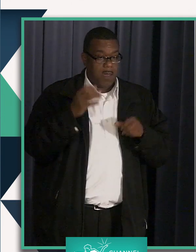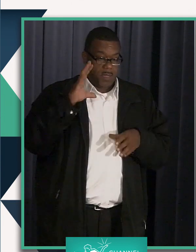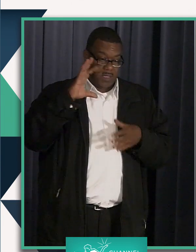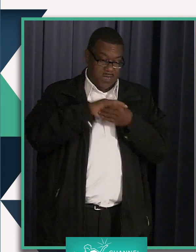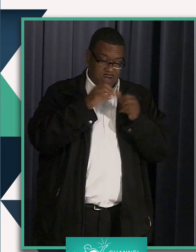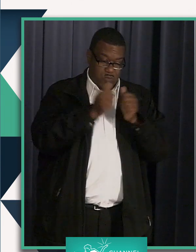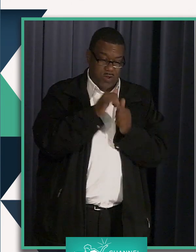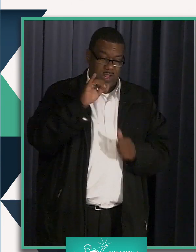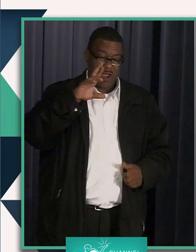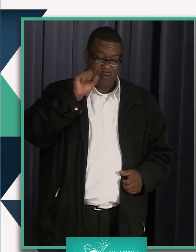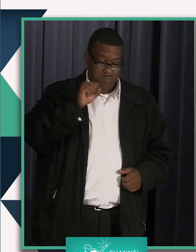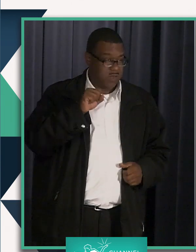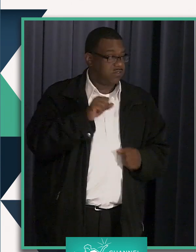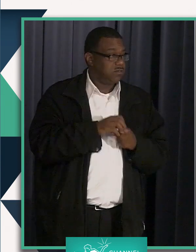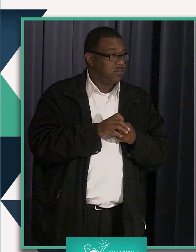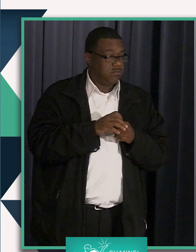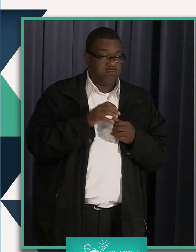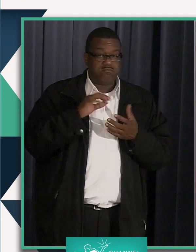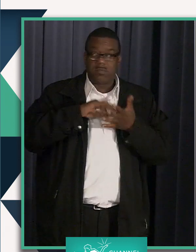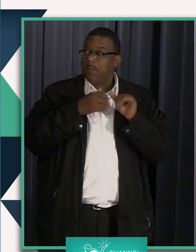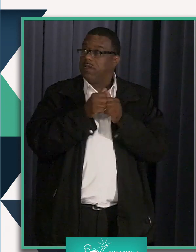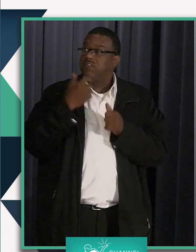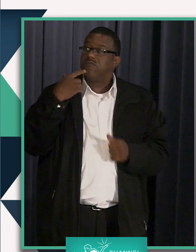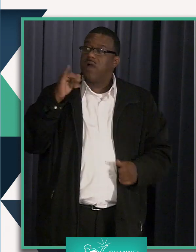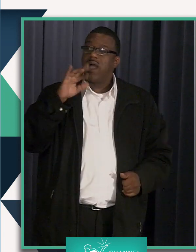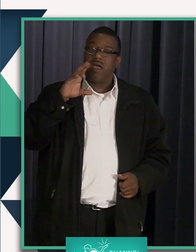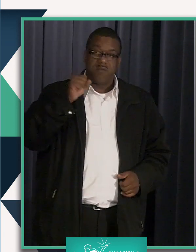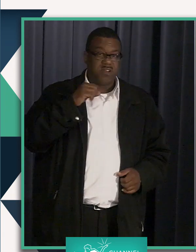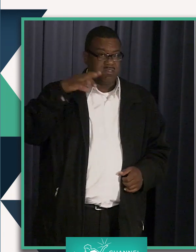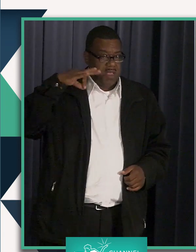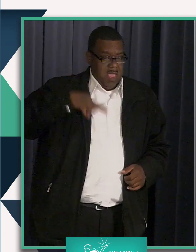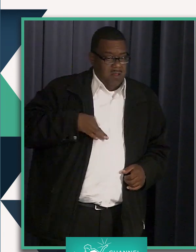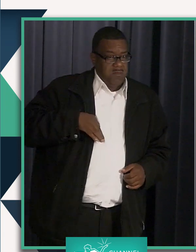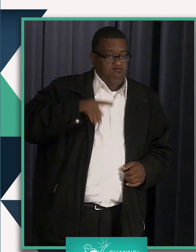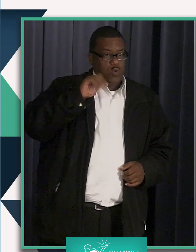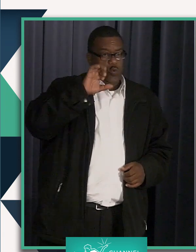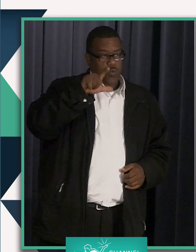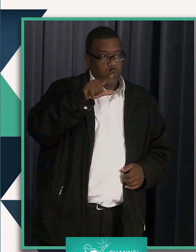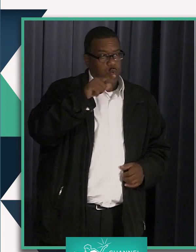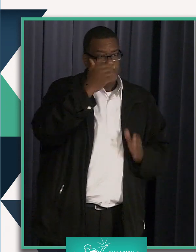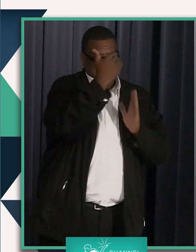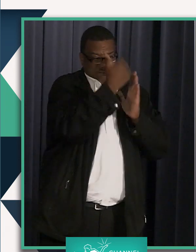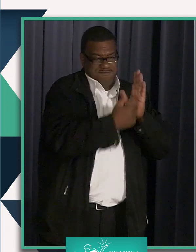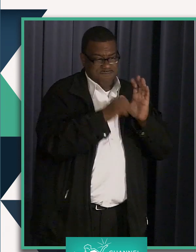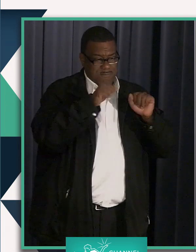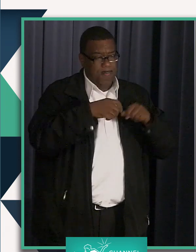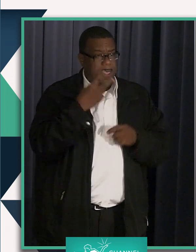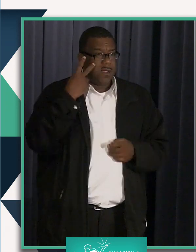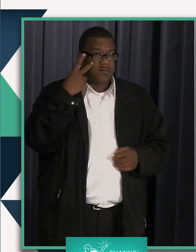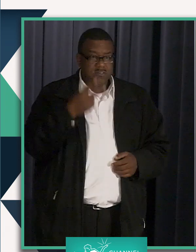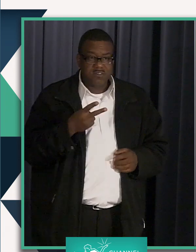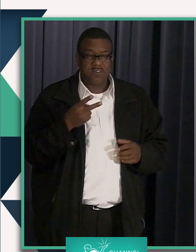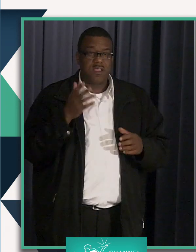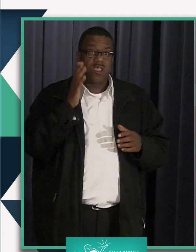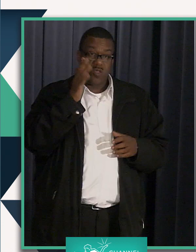the IRS eligibility tool, and you should see that you are going to receive this money. If